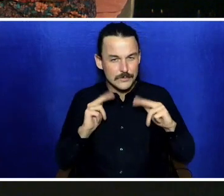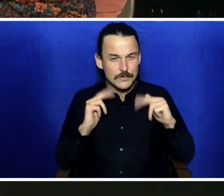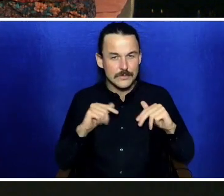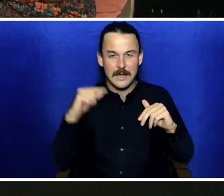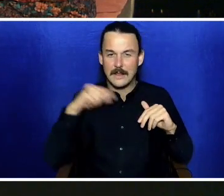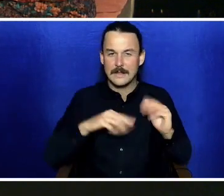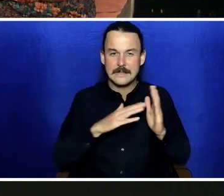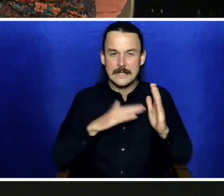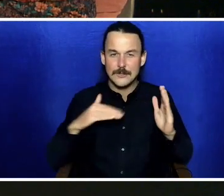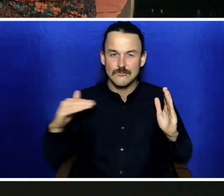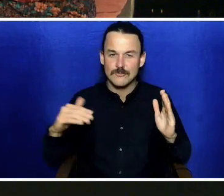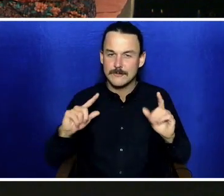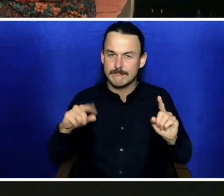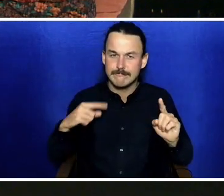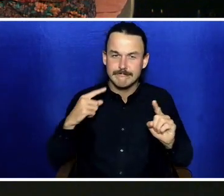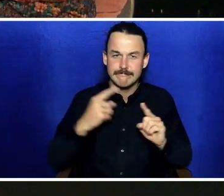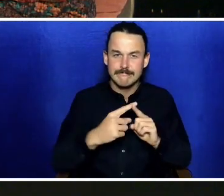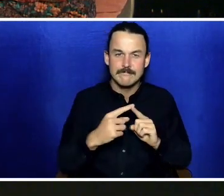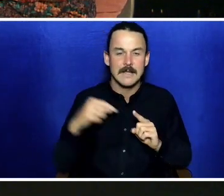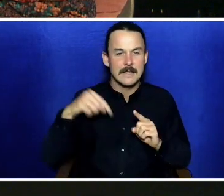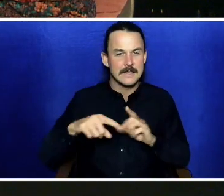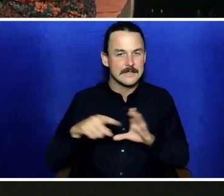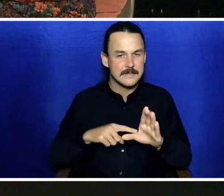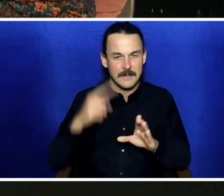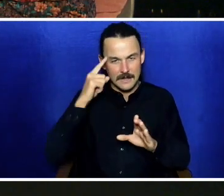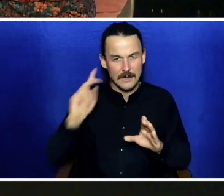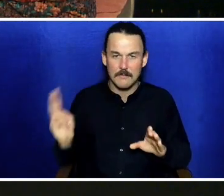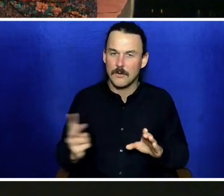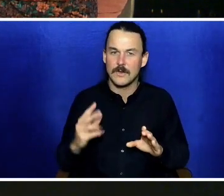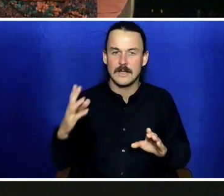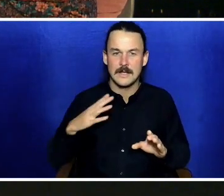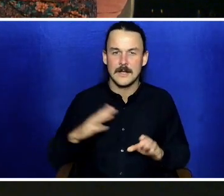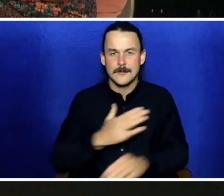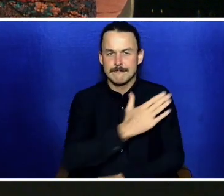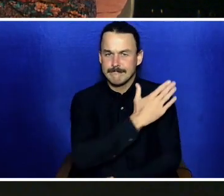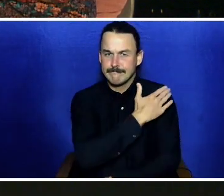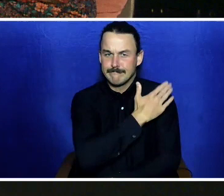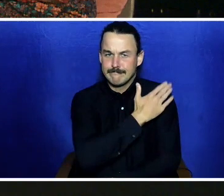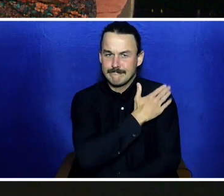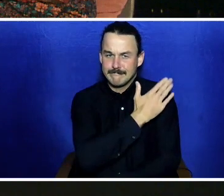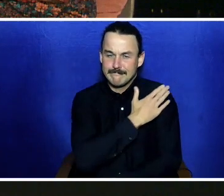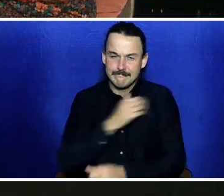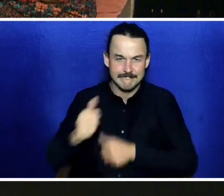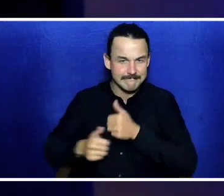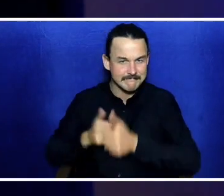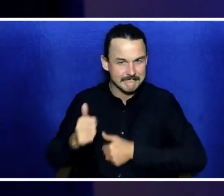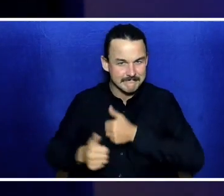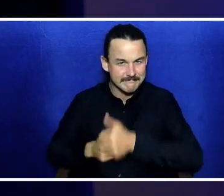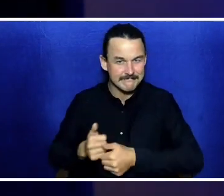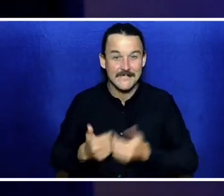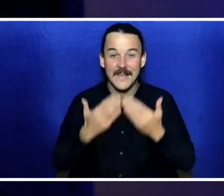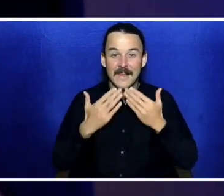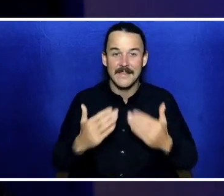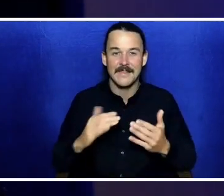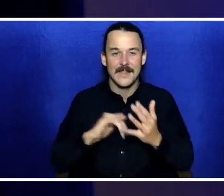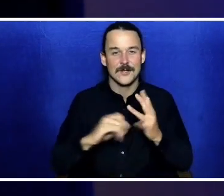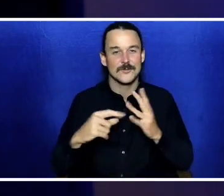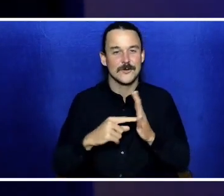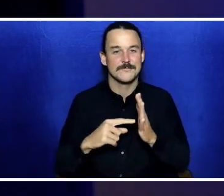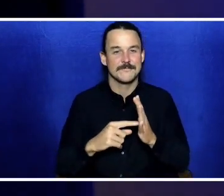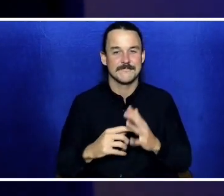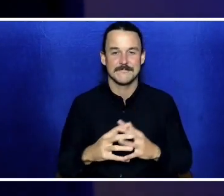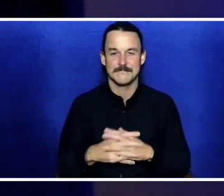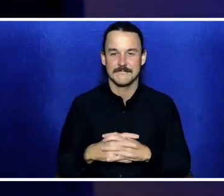year, and I think you both deserve a hearty pat on the back. Thank you. Thank you, Scotty. Now, as noted